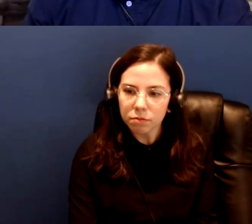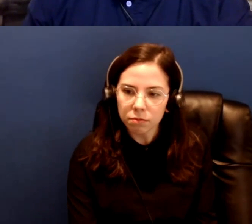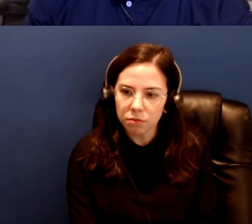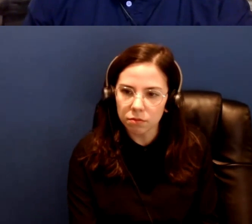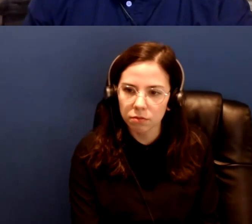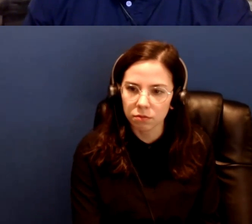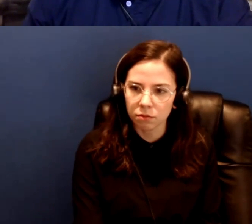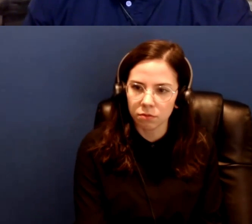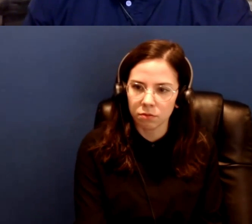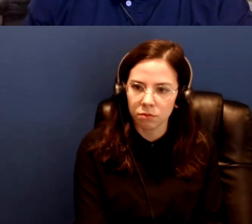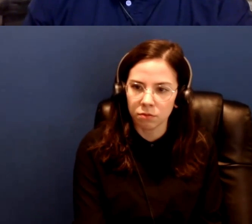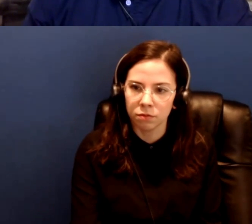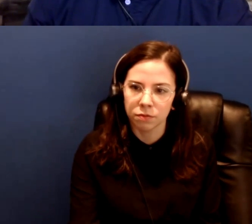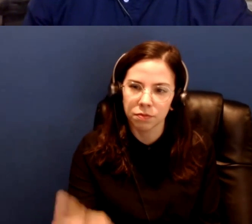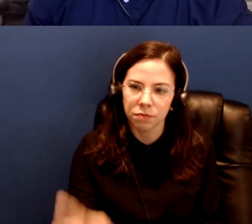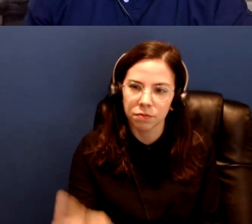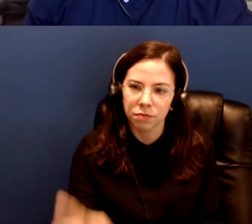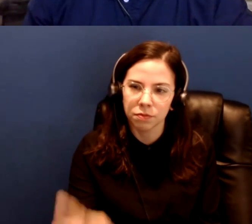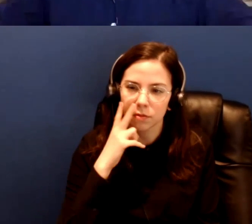see. So